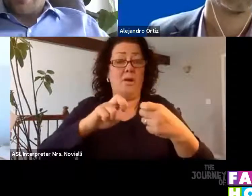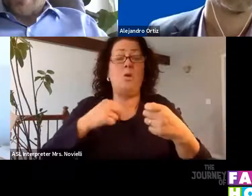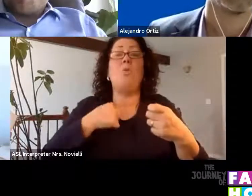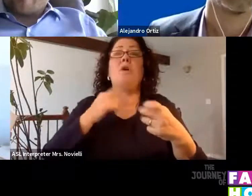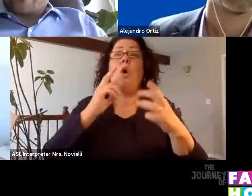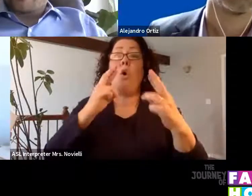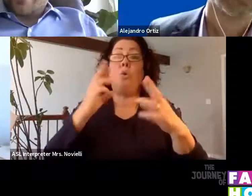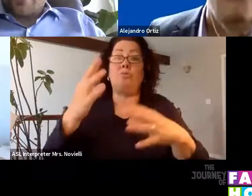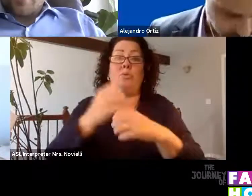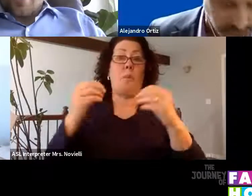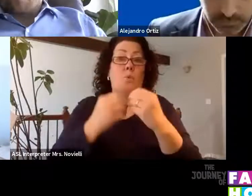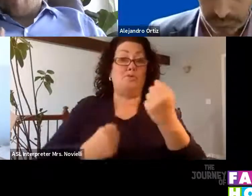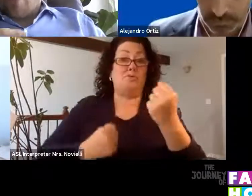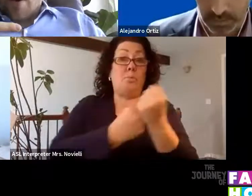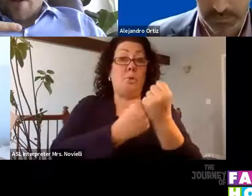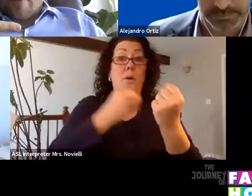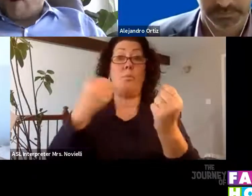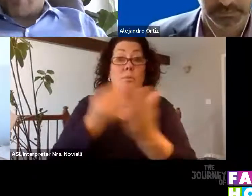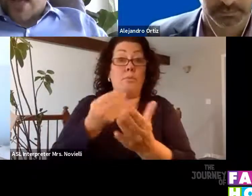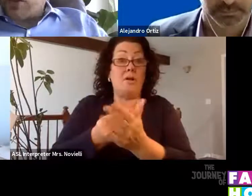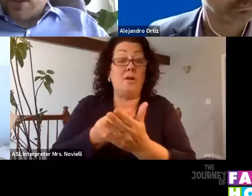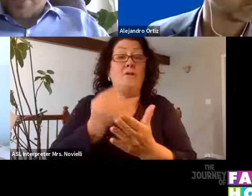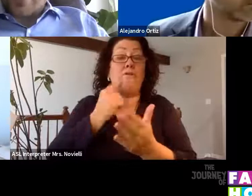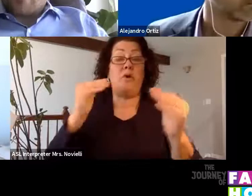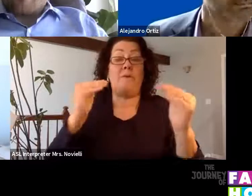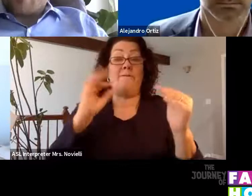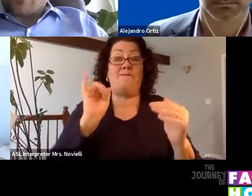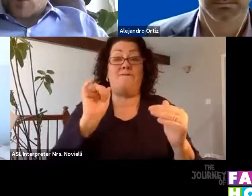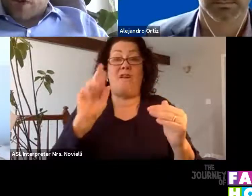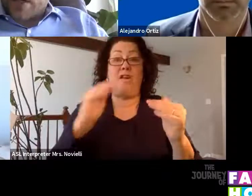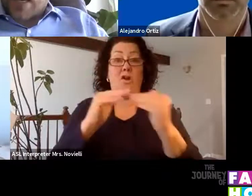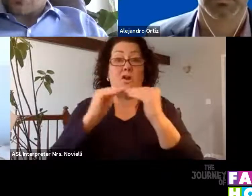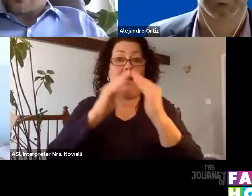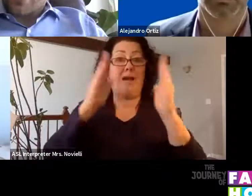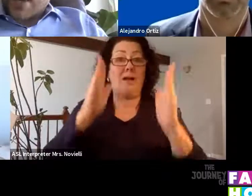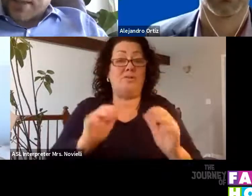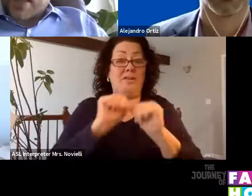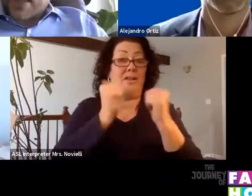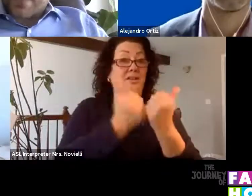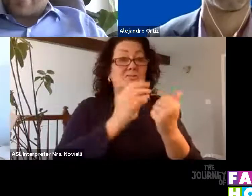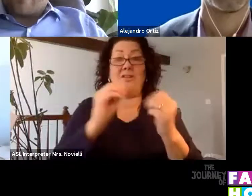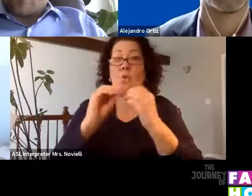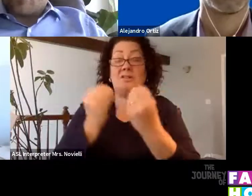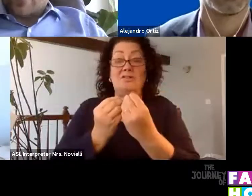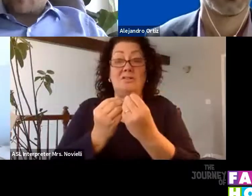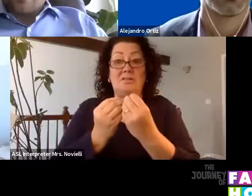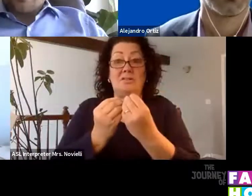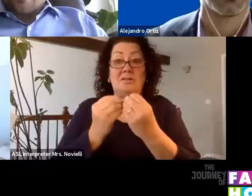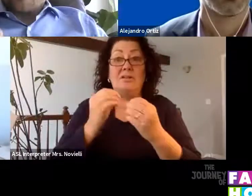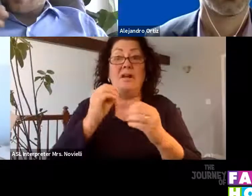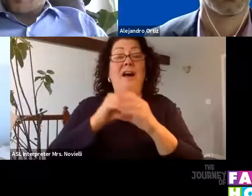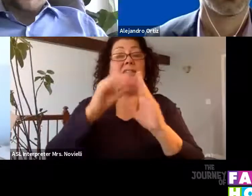support and more funding for our fair housing agencies and our fair housing organizations at a city, state, and federal